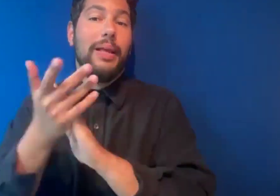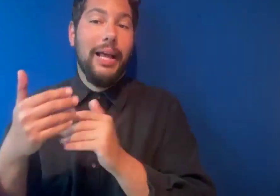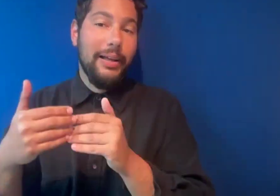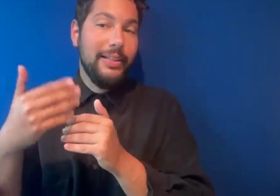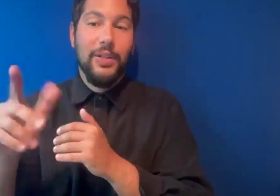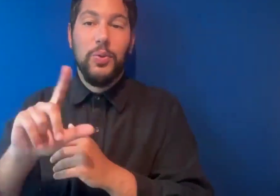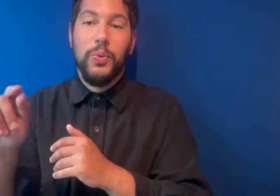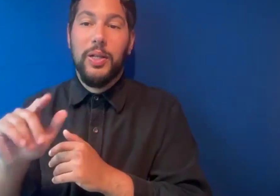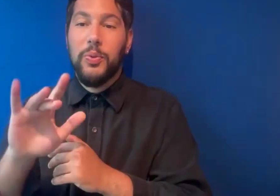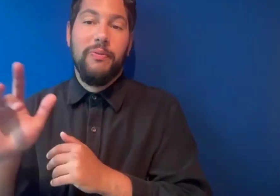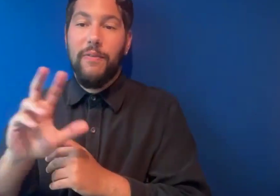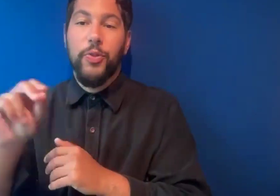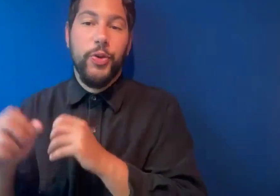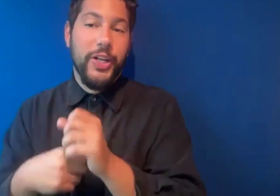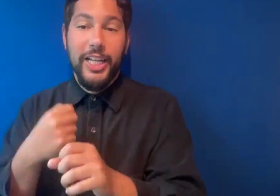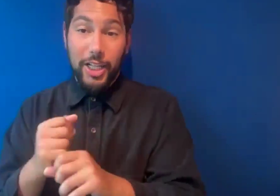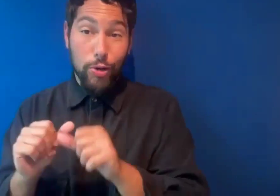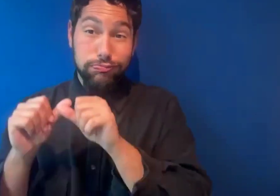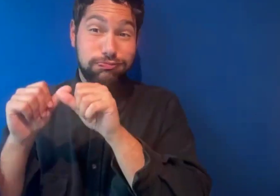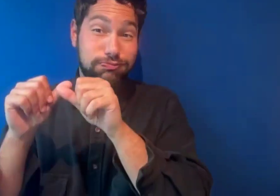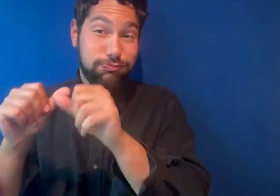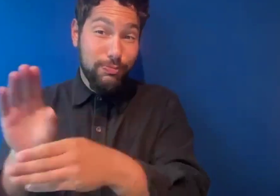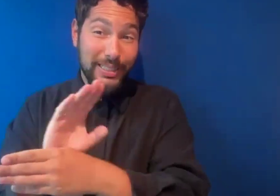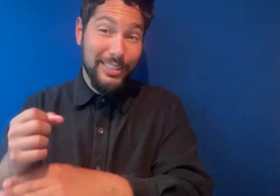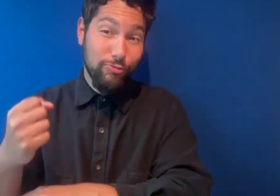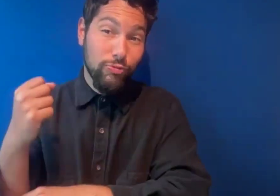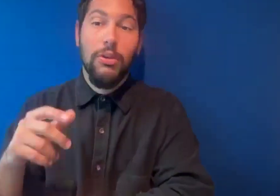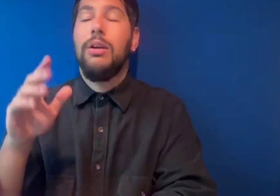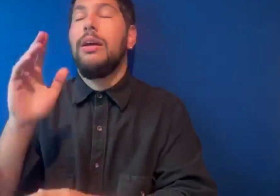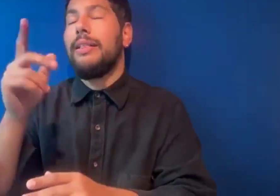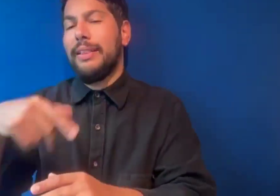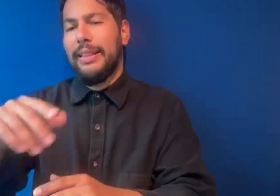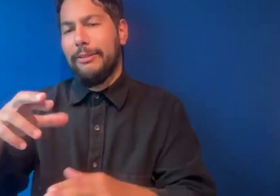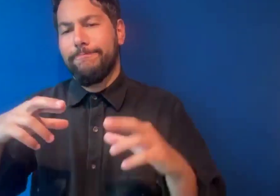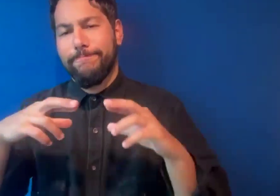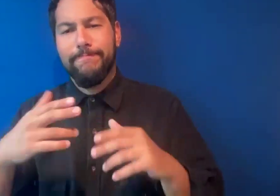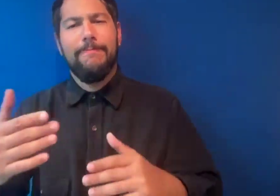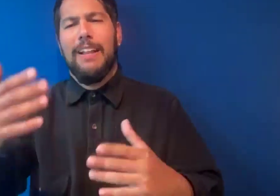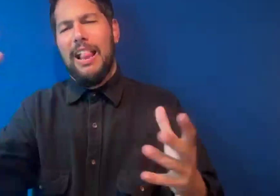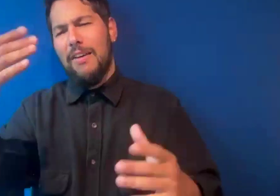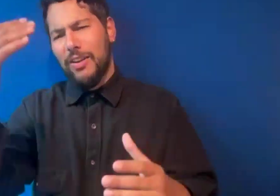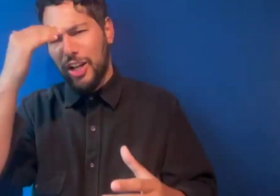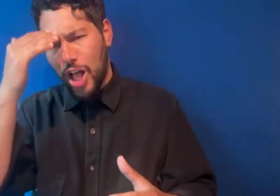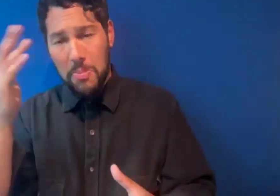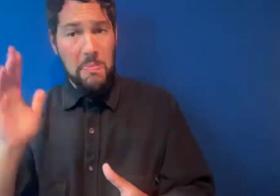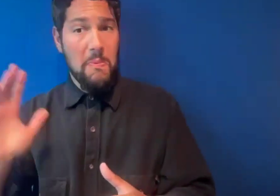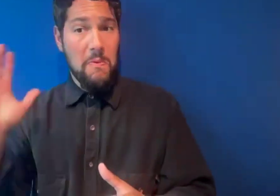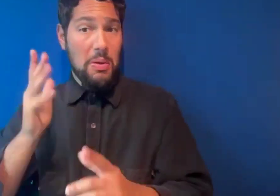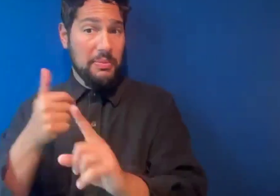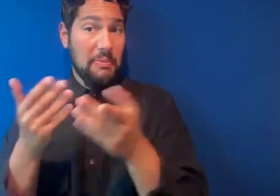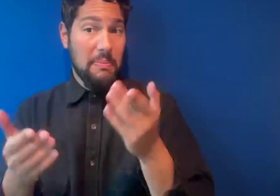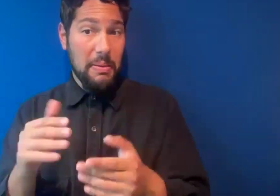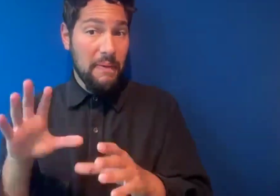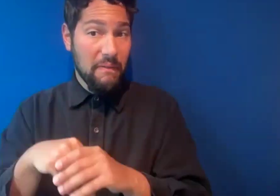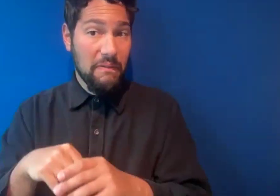20, 25, or 30 years if you're in business that long, right? They have all that knowledge. Some of them may have been exporters. When you get in touch with